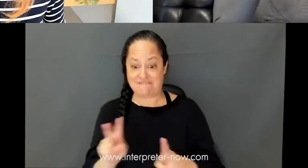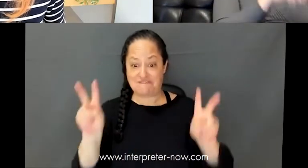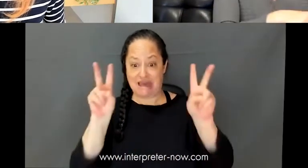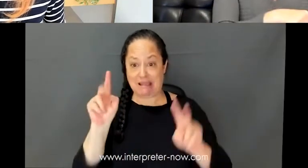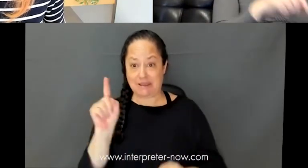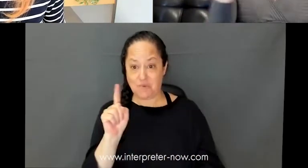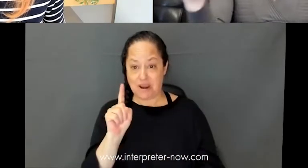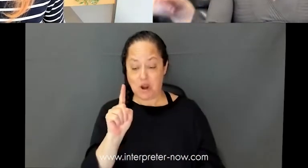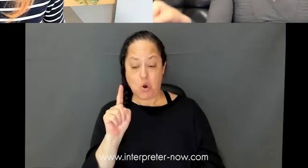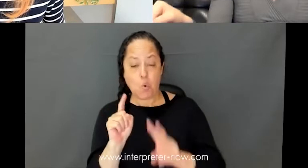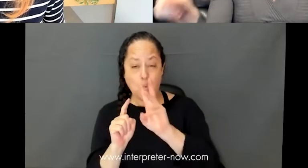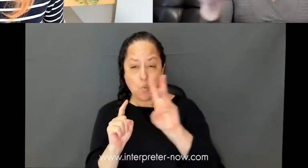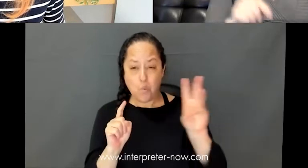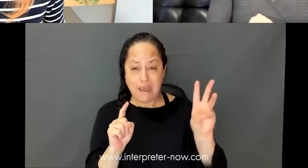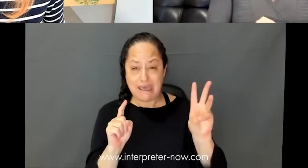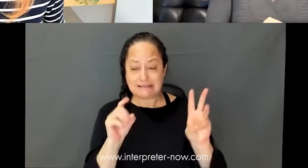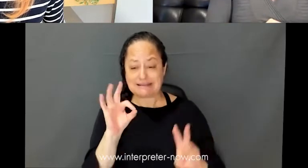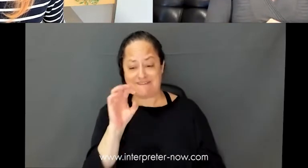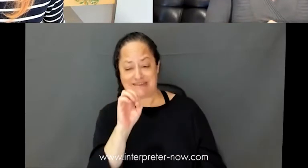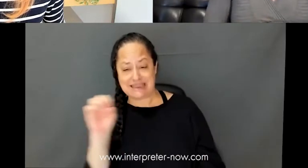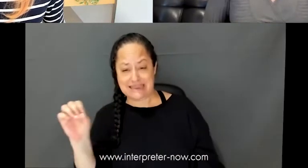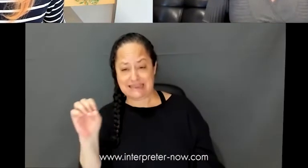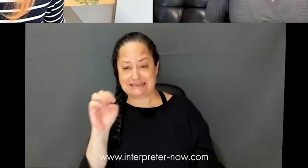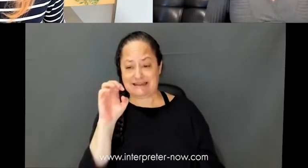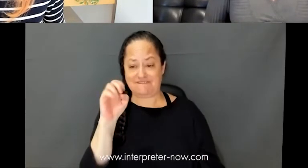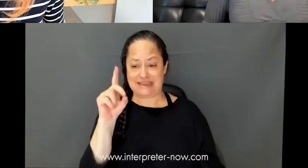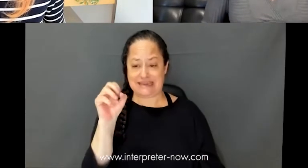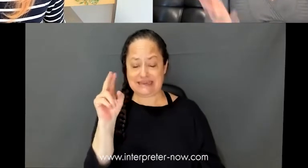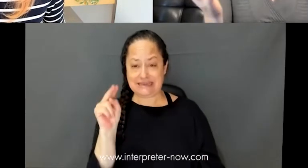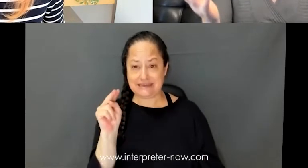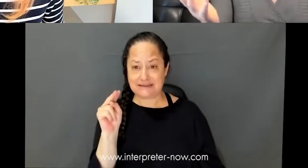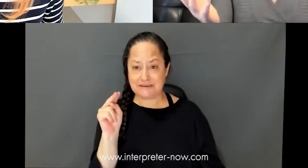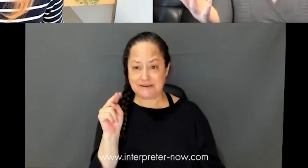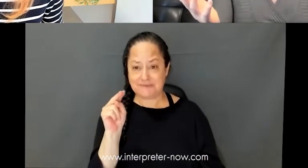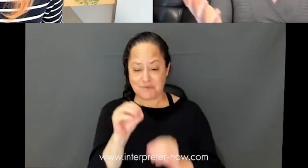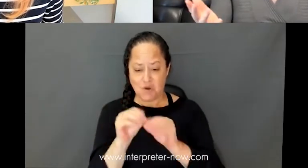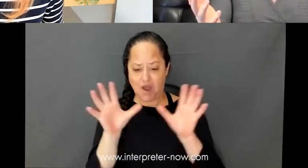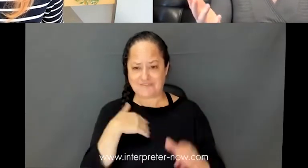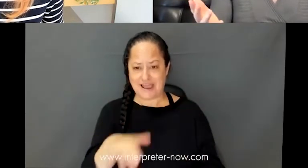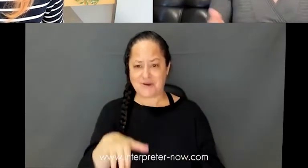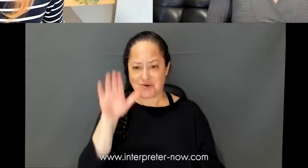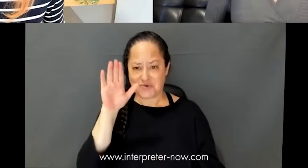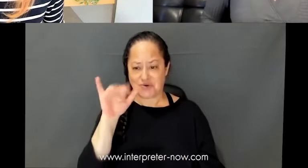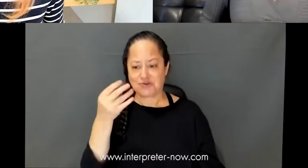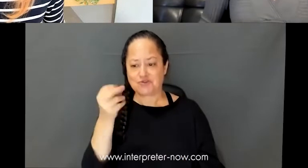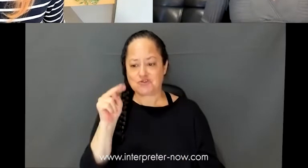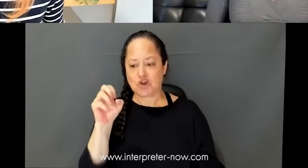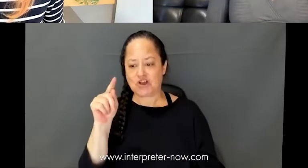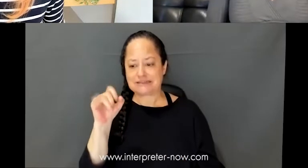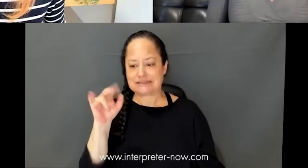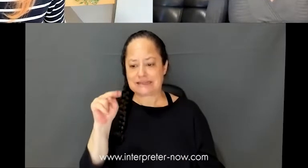is west of east of Eden. So obviously I grew up in John Steinbeck's hometown,